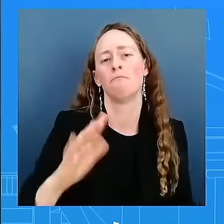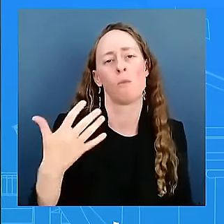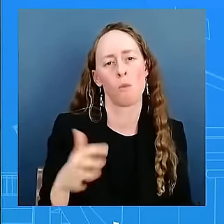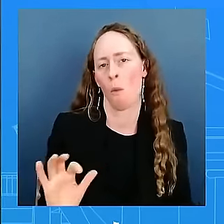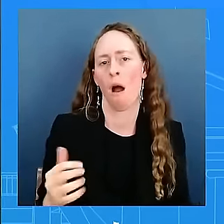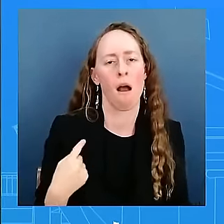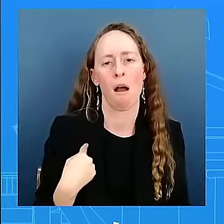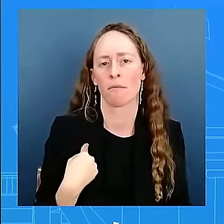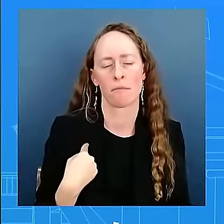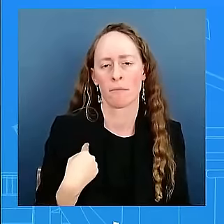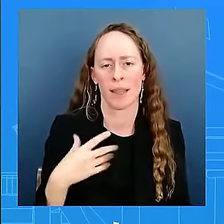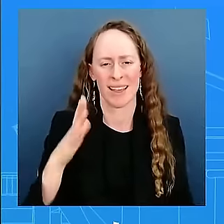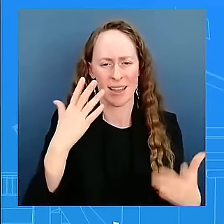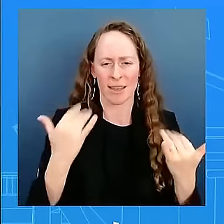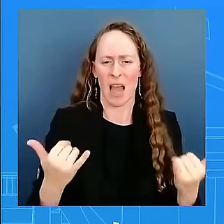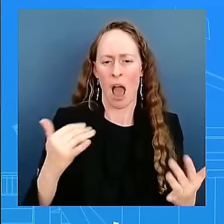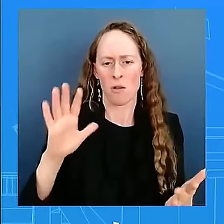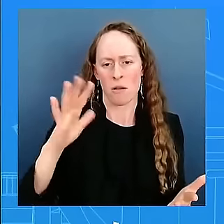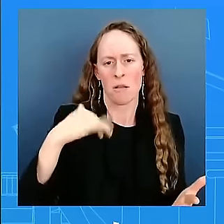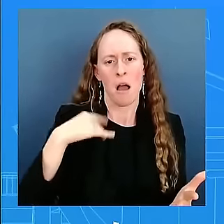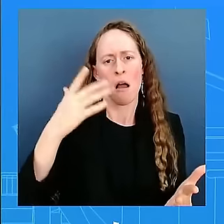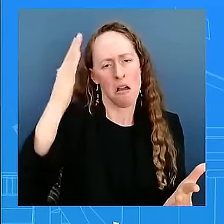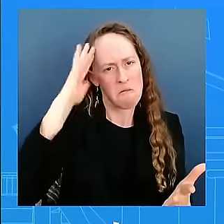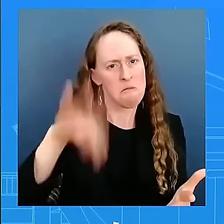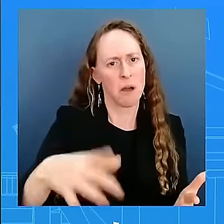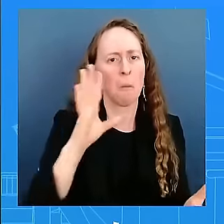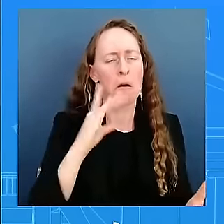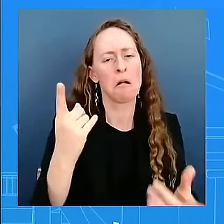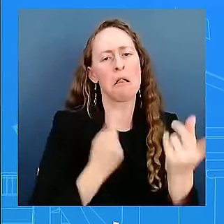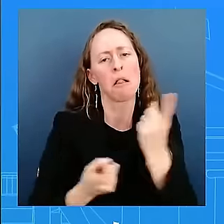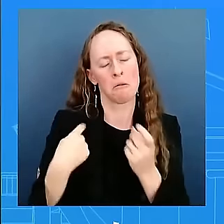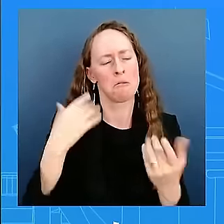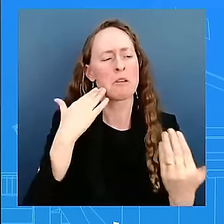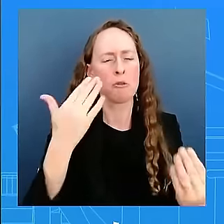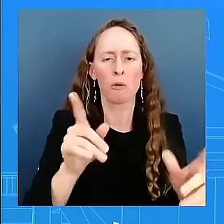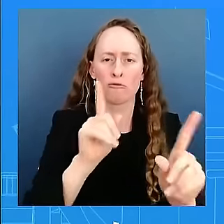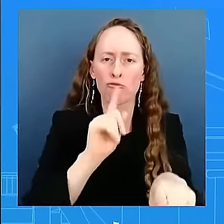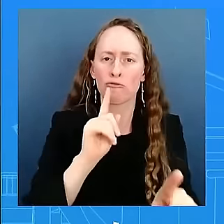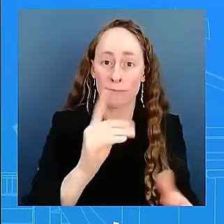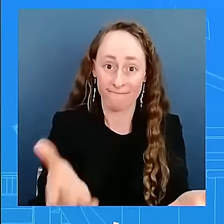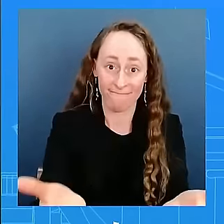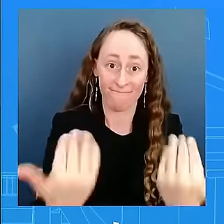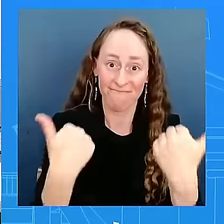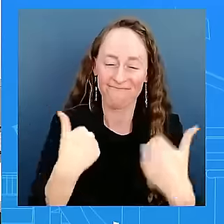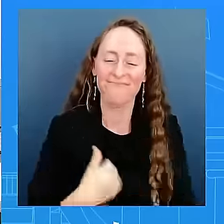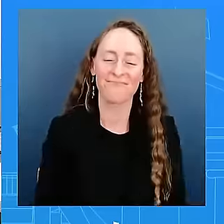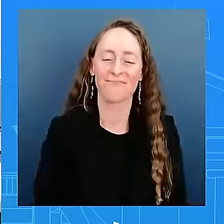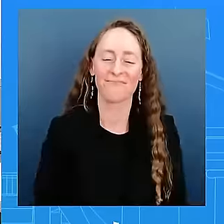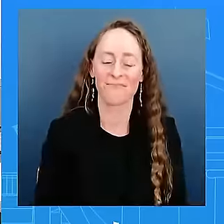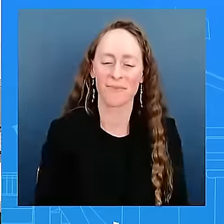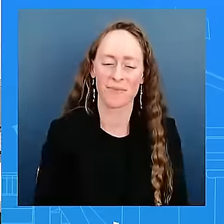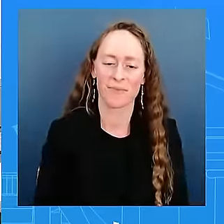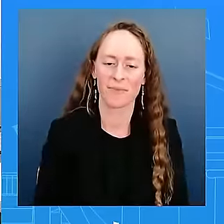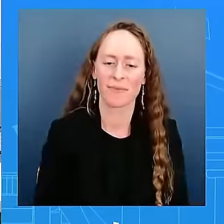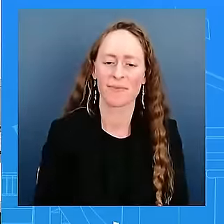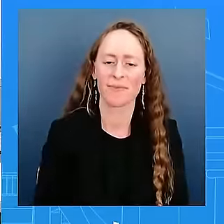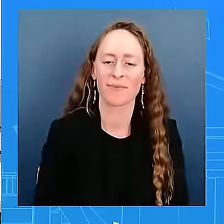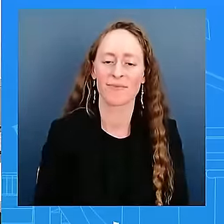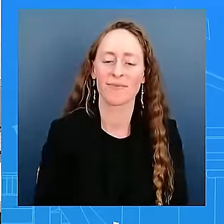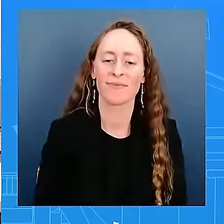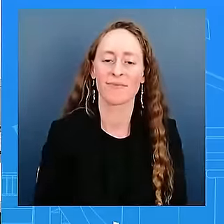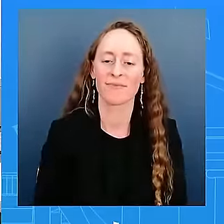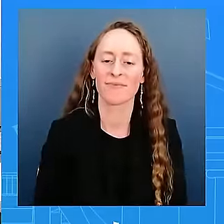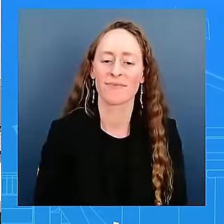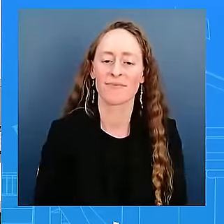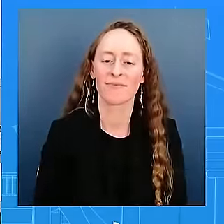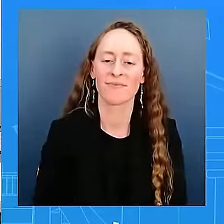response to your questions. And with that, I'll turn it over to you. Yeah. Thanks, Jake. Whose idea was it to try to go big and